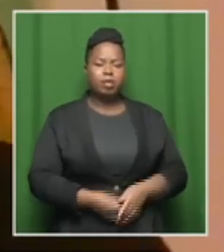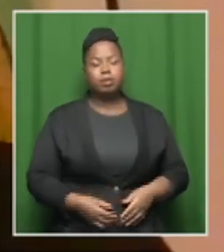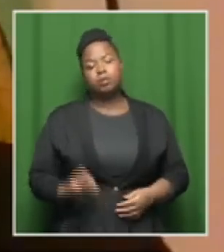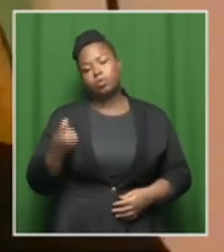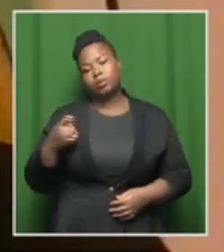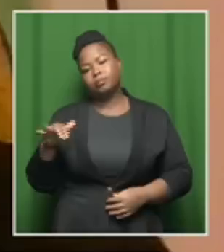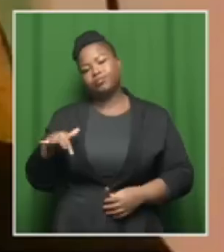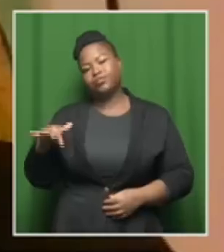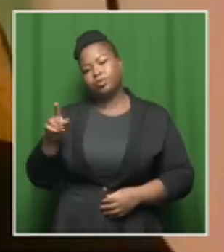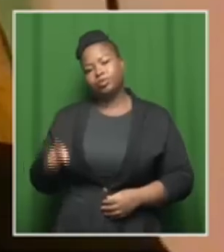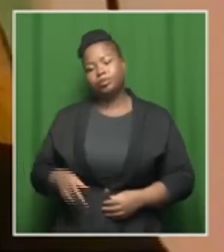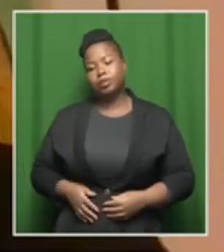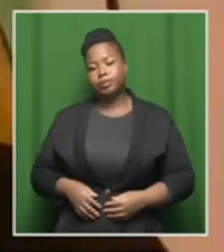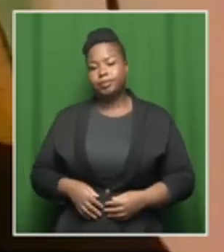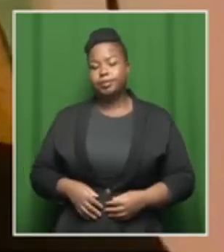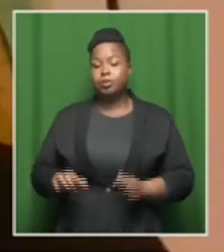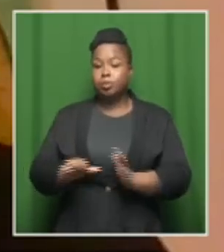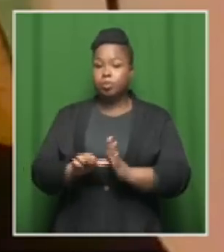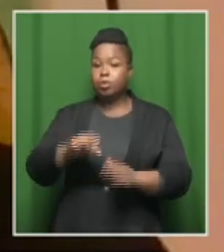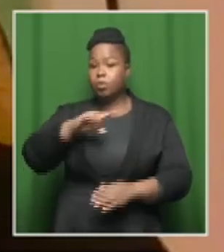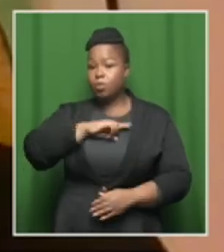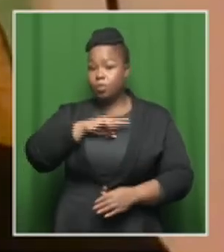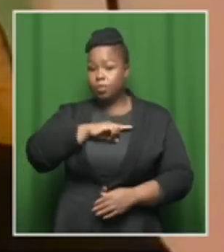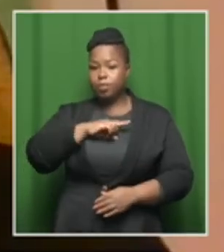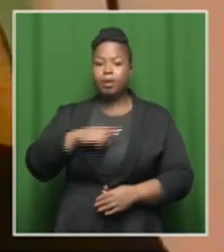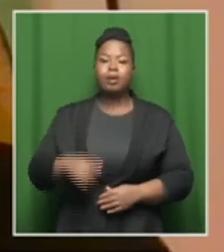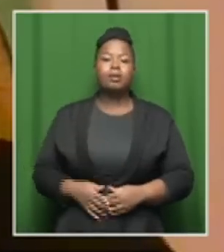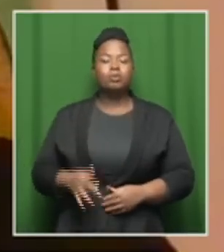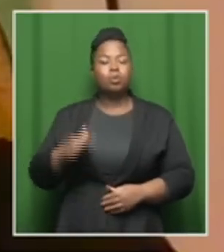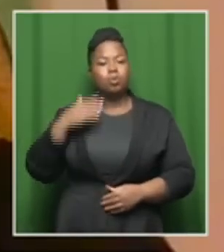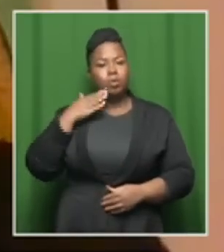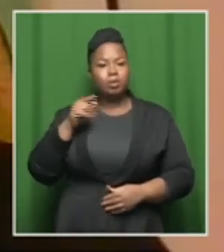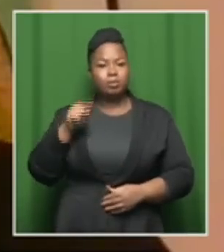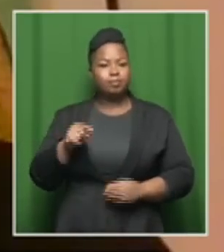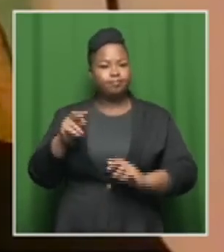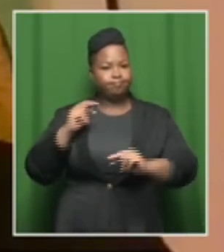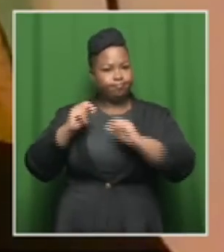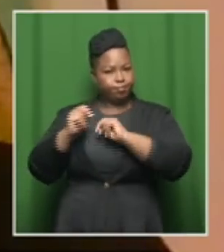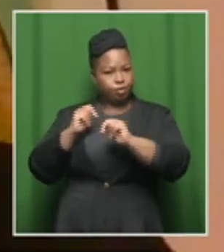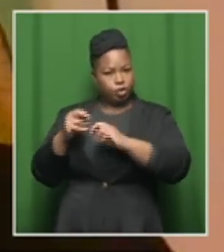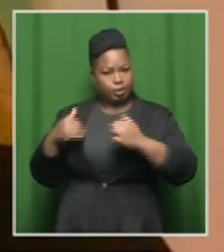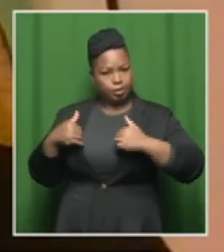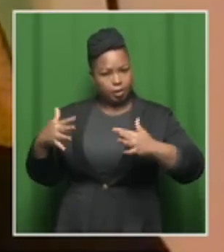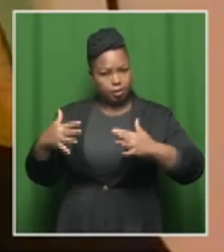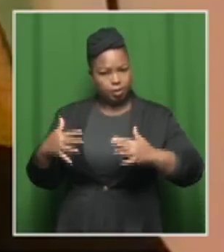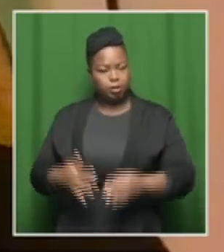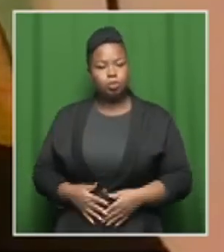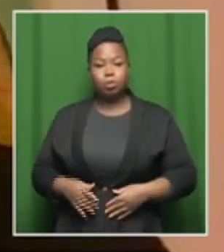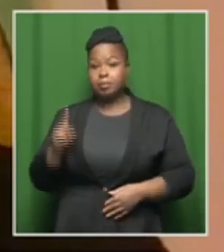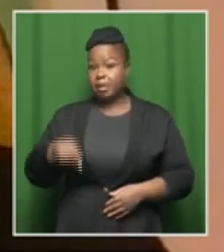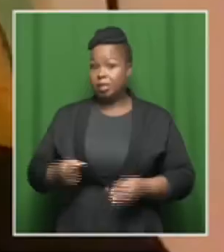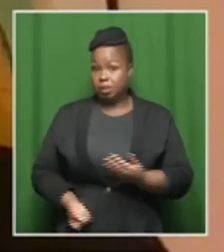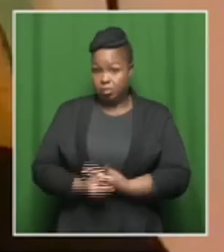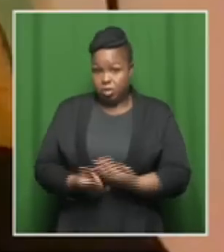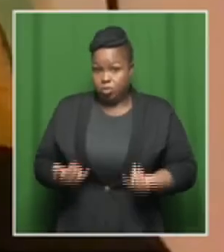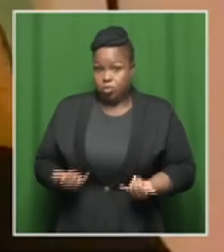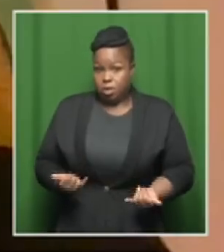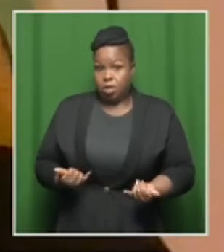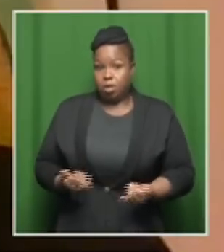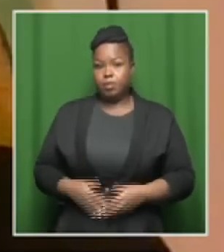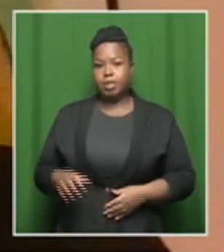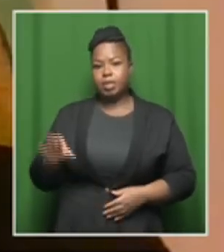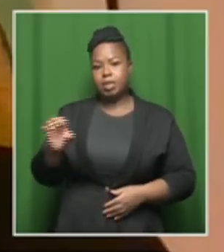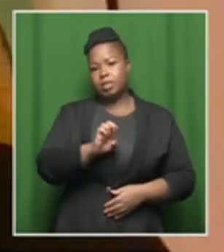situation. And that means, why is that important? It's more important because when you go to the negotiation table, which is supposed to happen today, the East